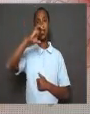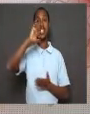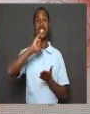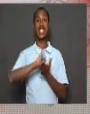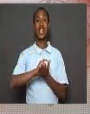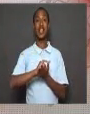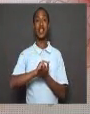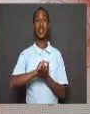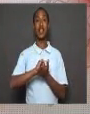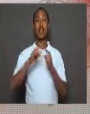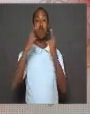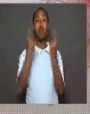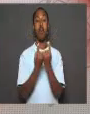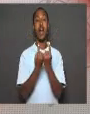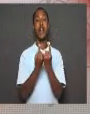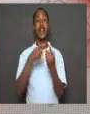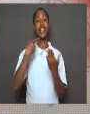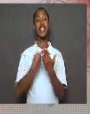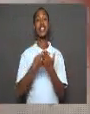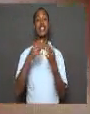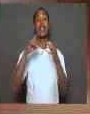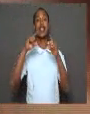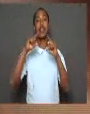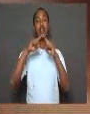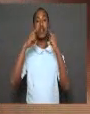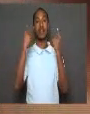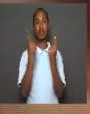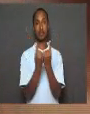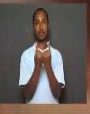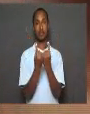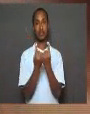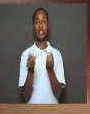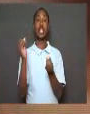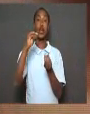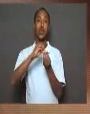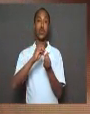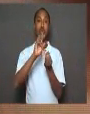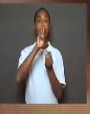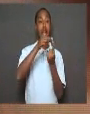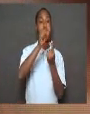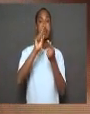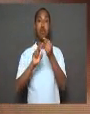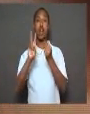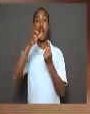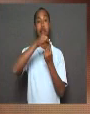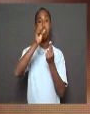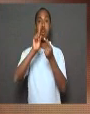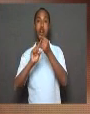that fall under this classification include dipole-dipole forces,